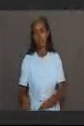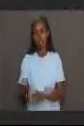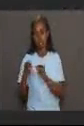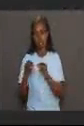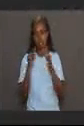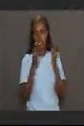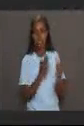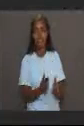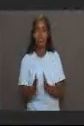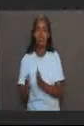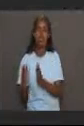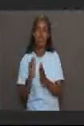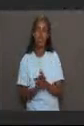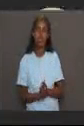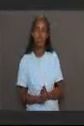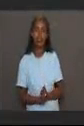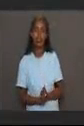Students, let's get ready.